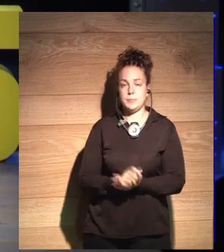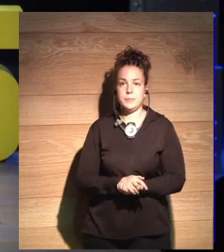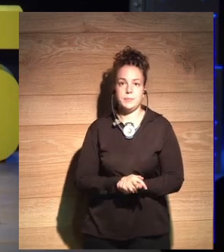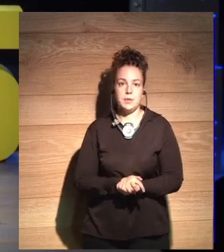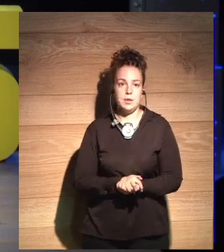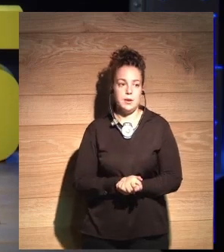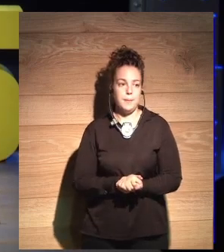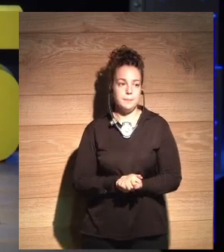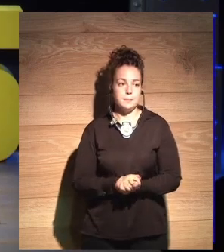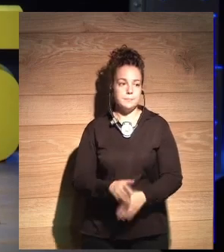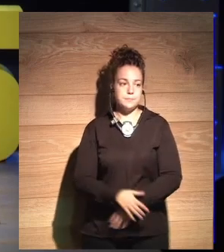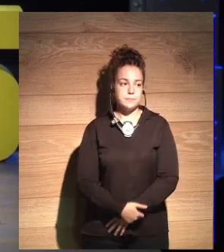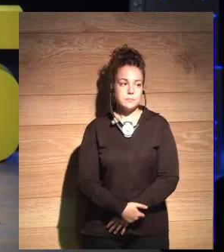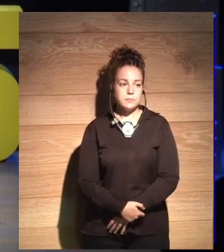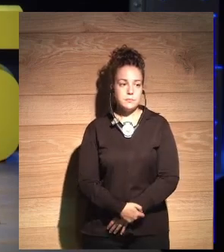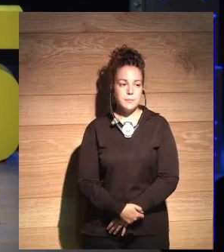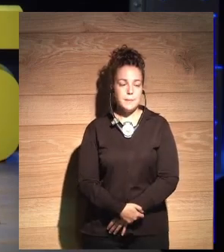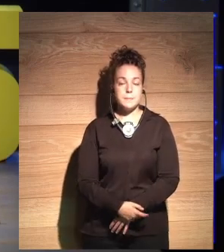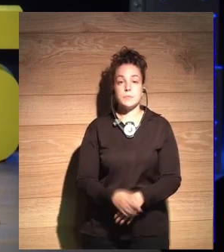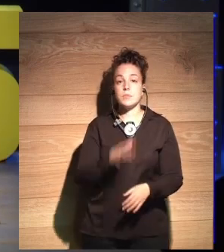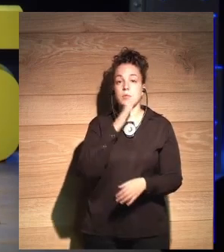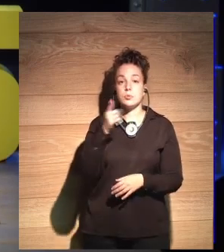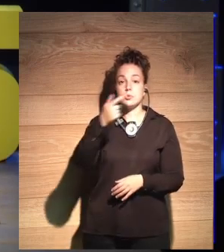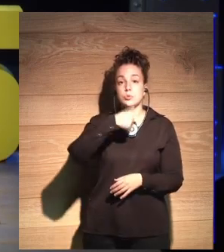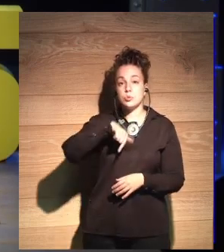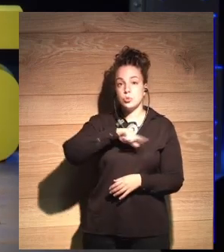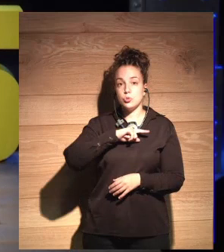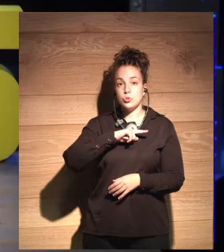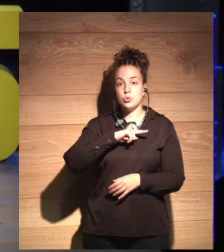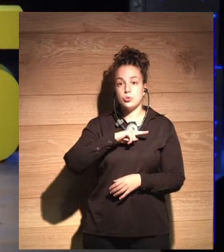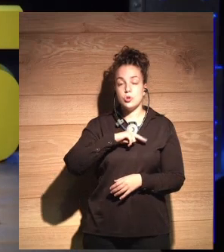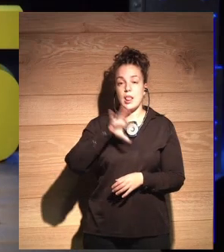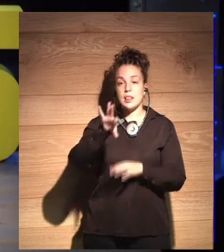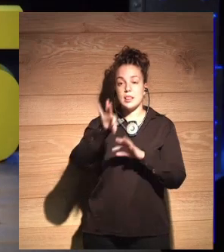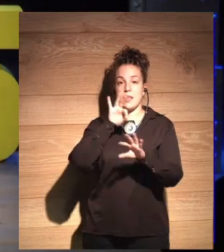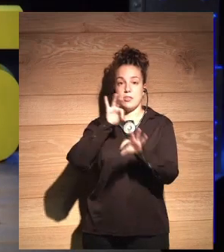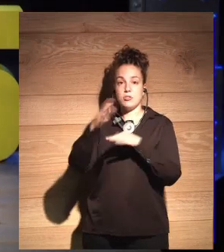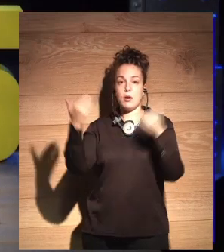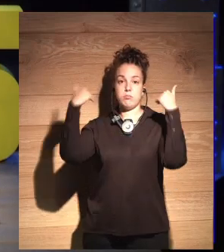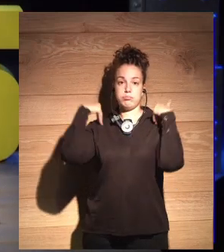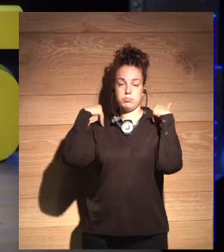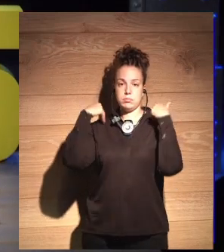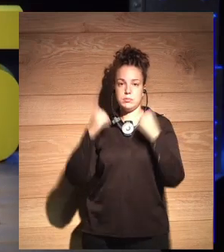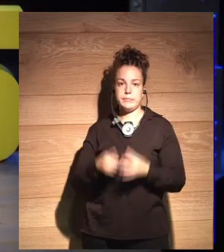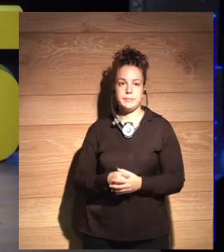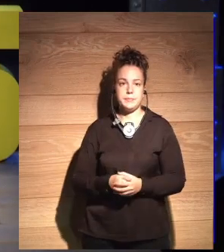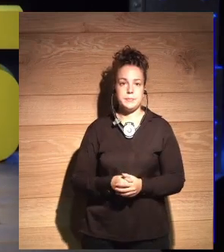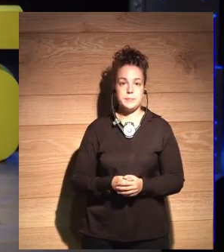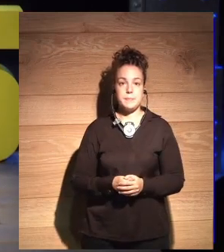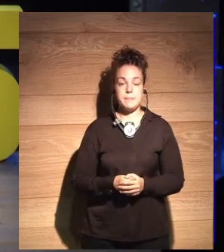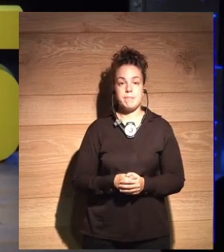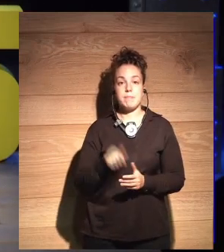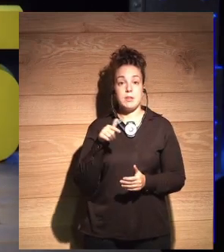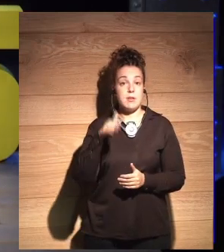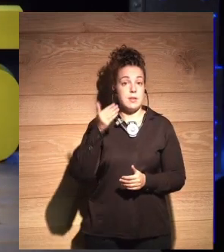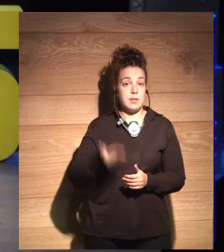of the work, but we're the ones making the decision. It's really important that we